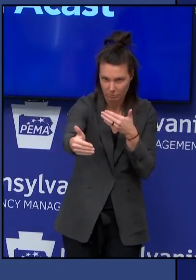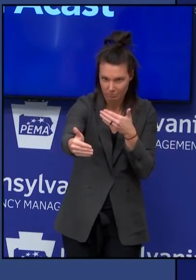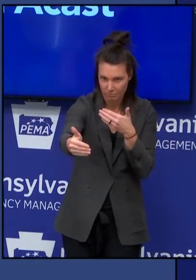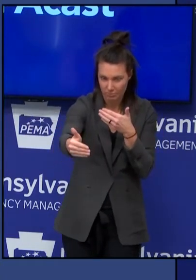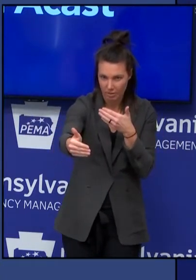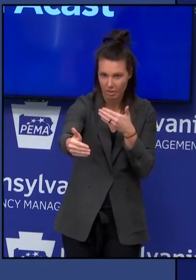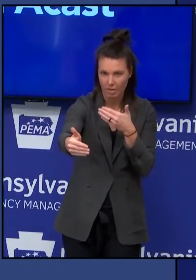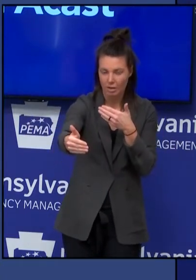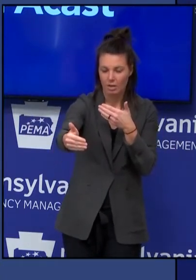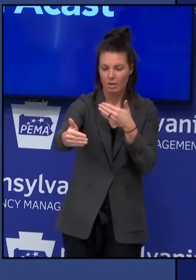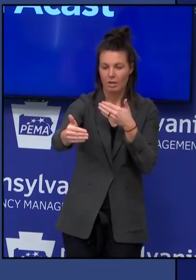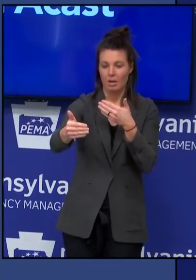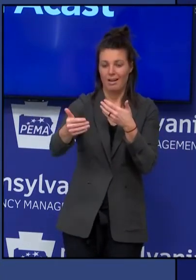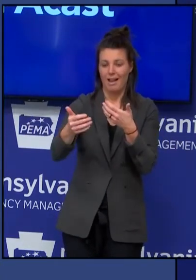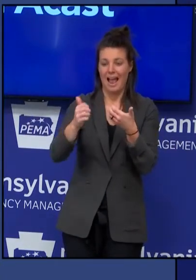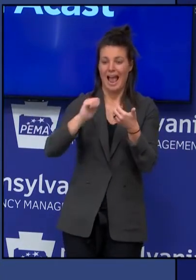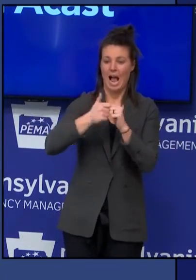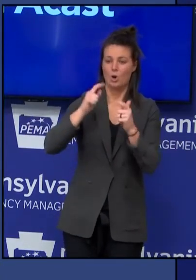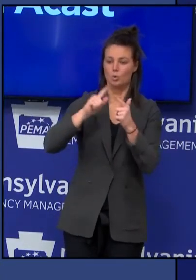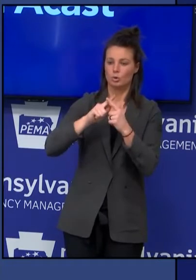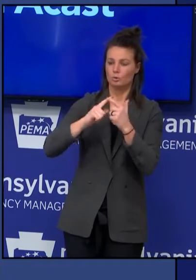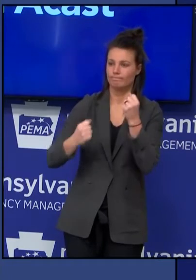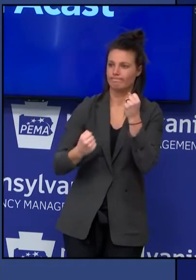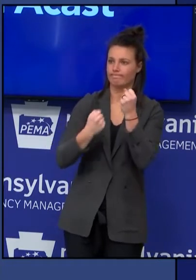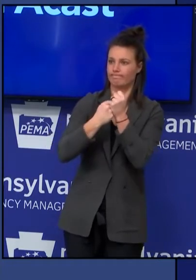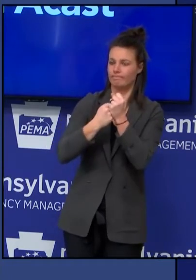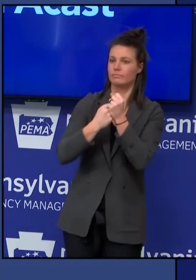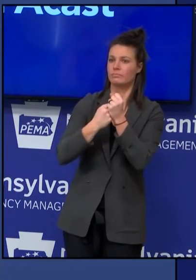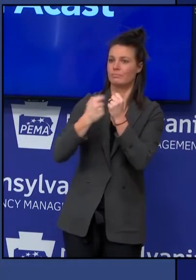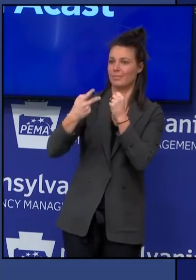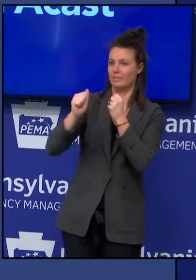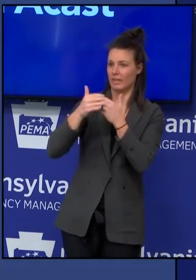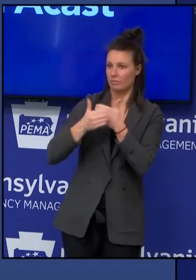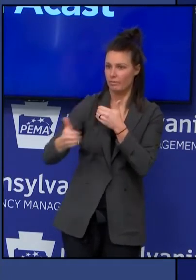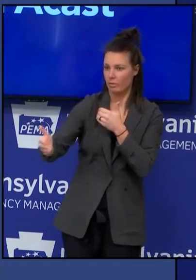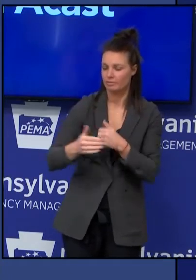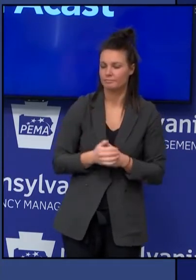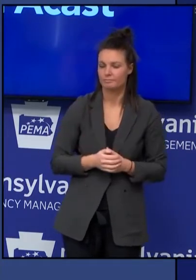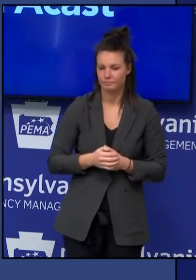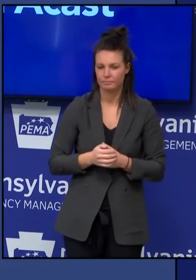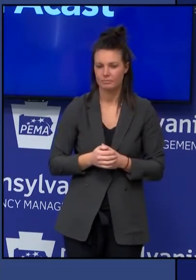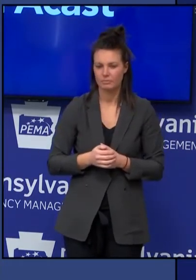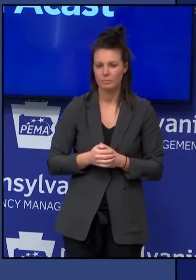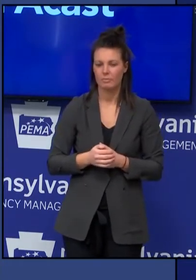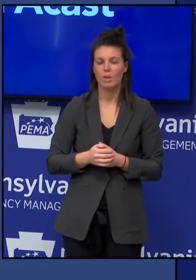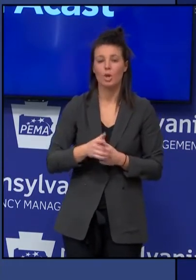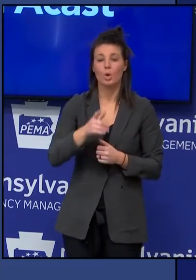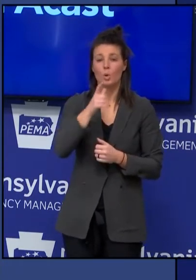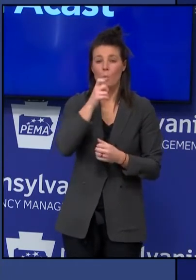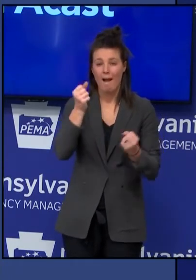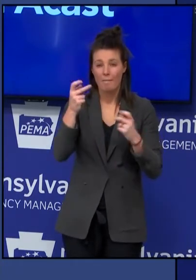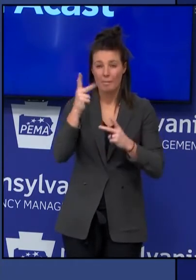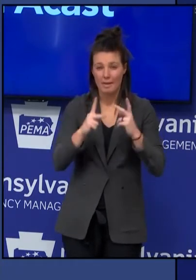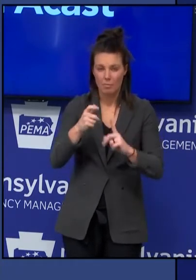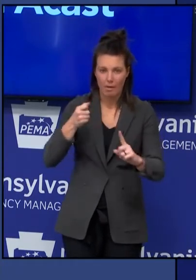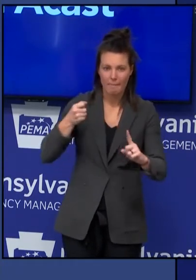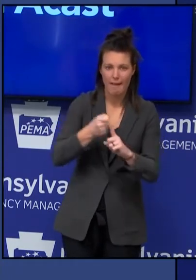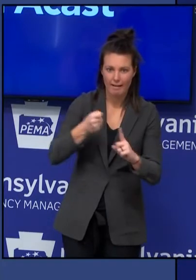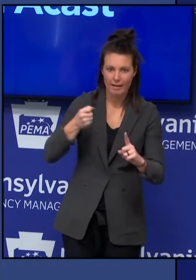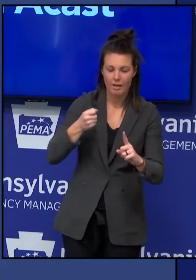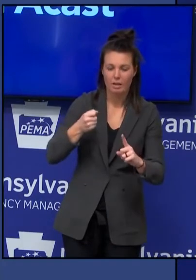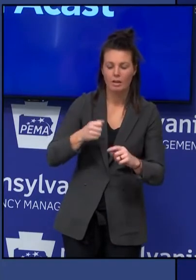fix directionally moving Pennsylvania forward as well. To your question about the magnitude of folks impacted, for